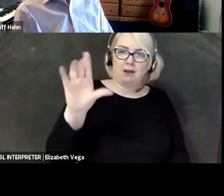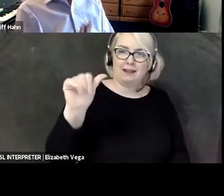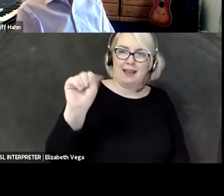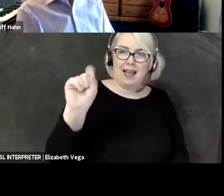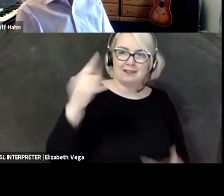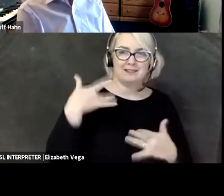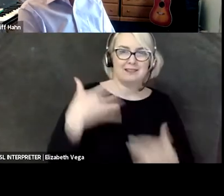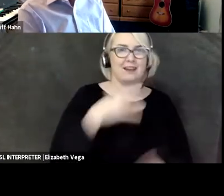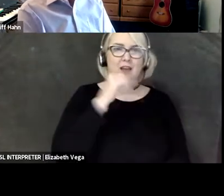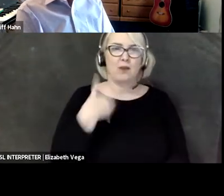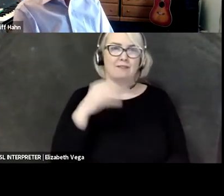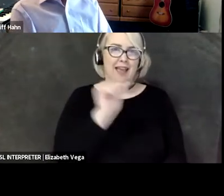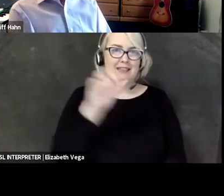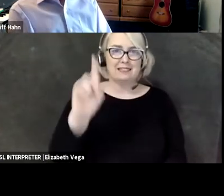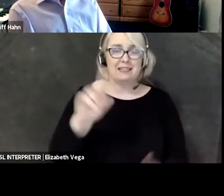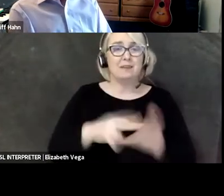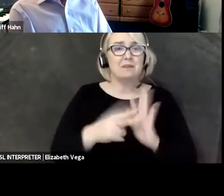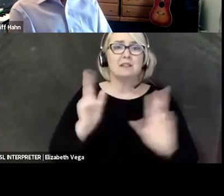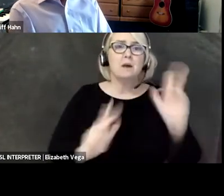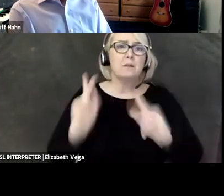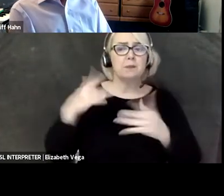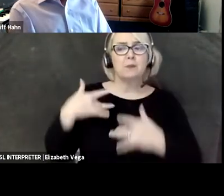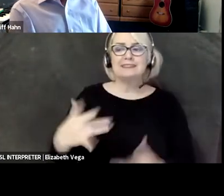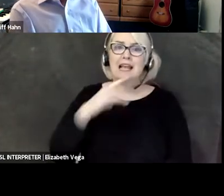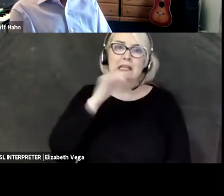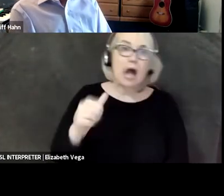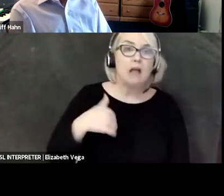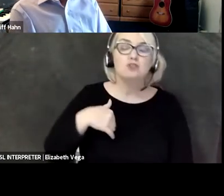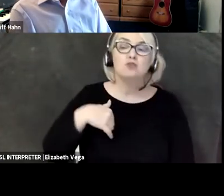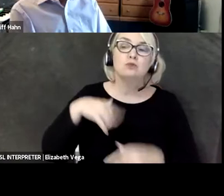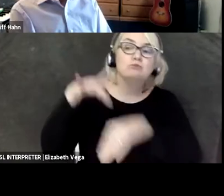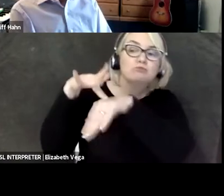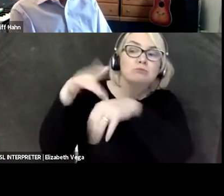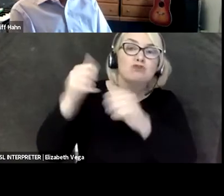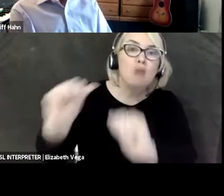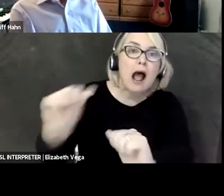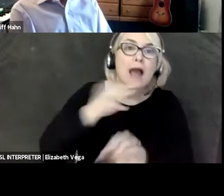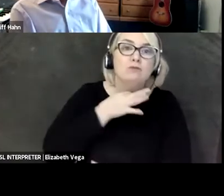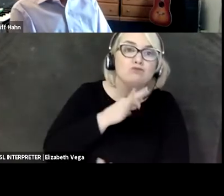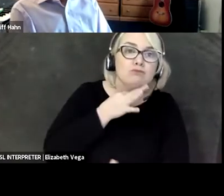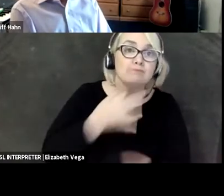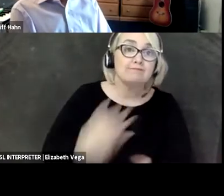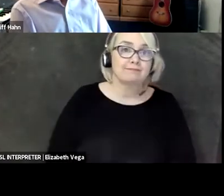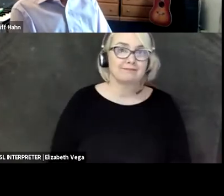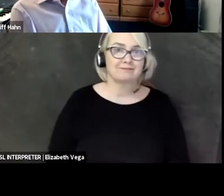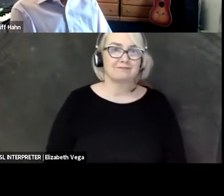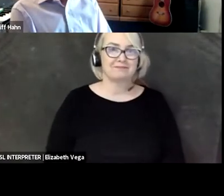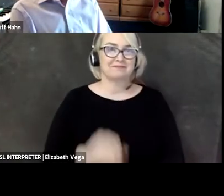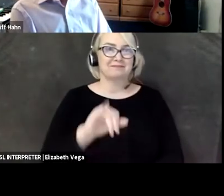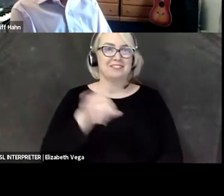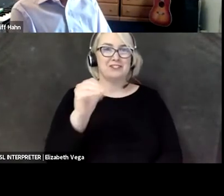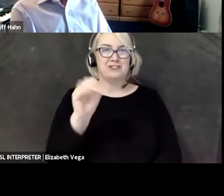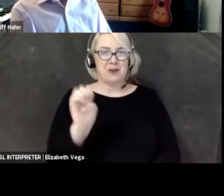you're not going to tend to try it. Right. Got it. Thanks. All right. Let's get into the nitty gritty